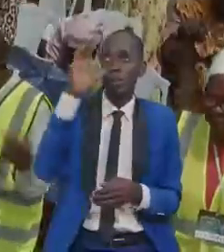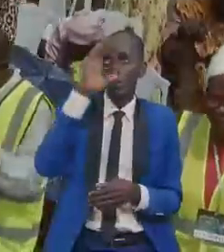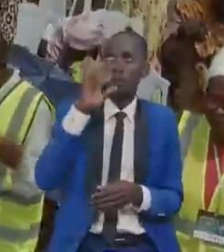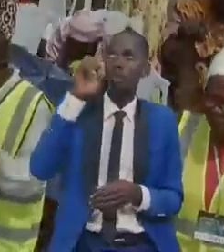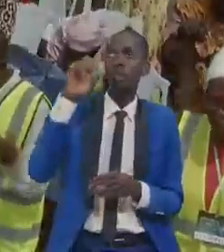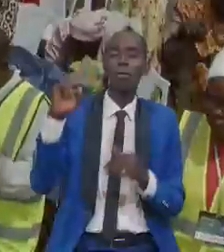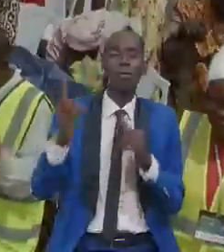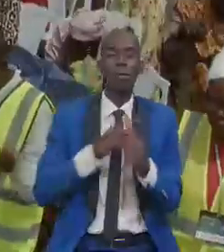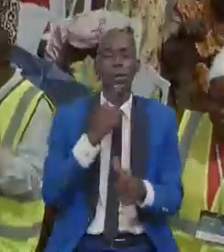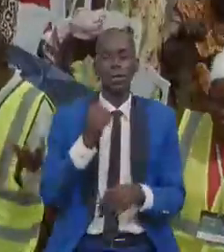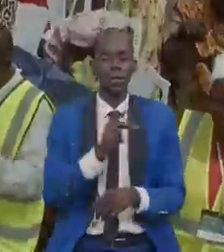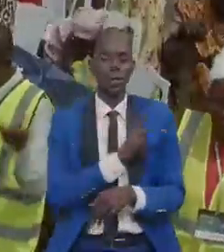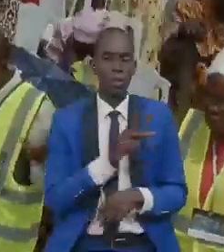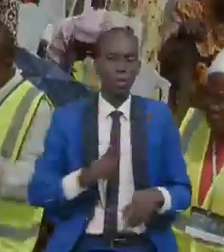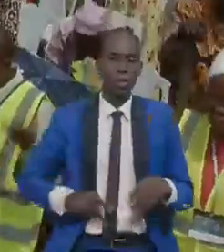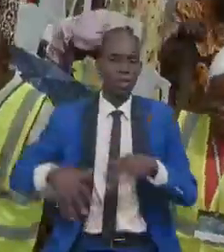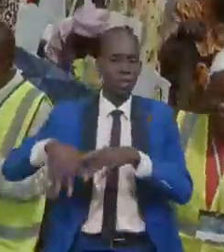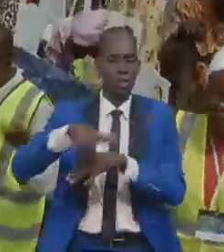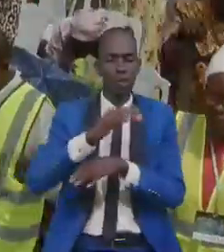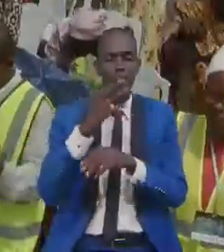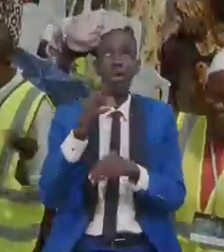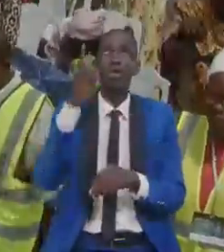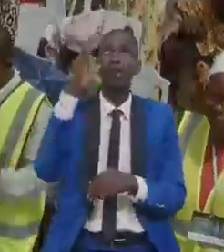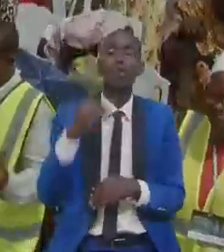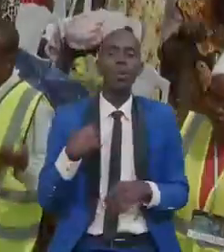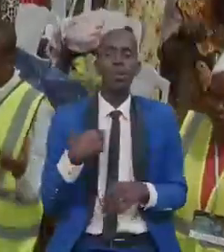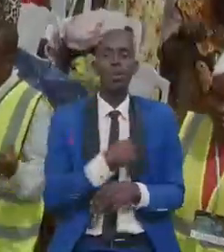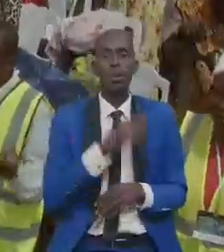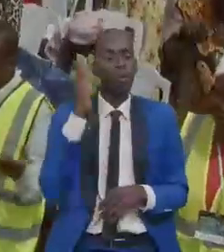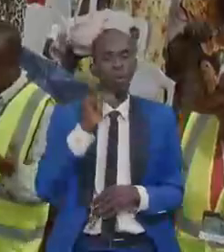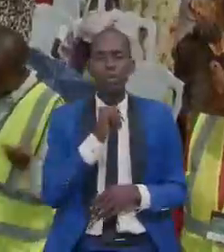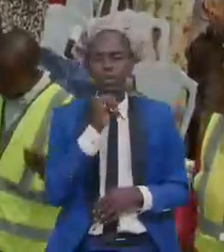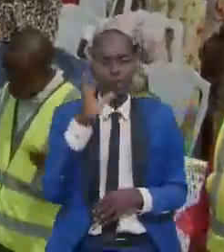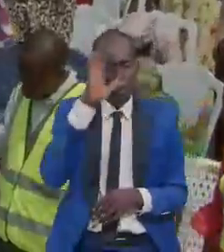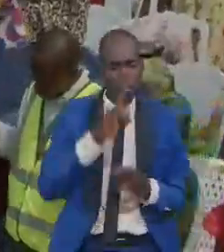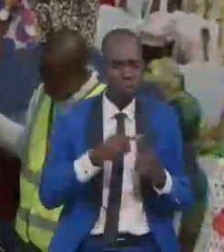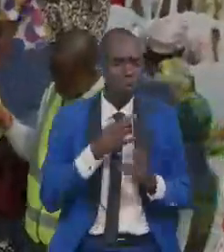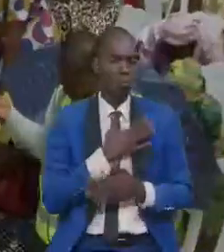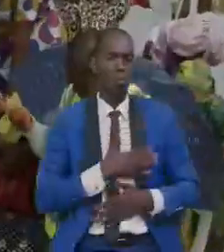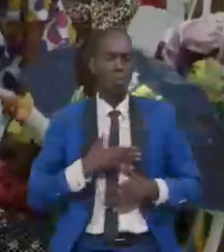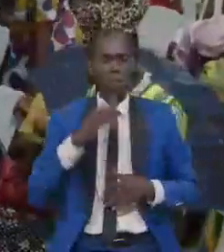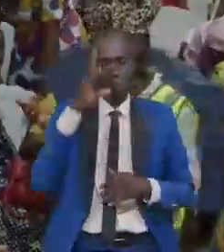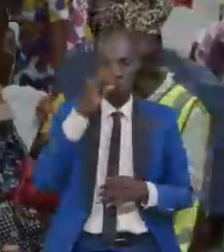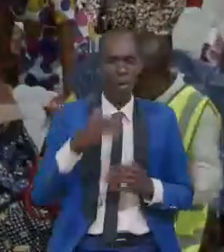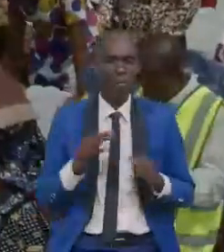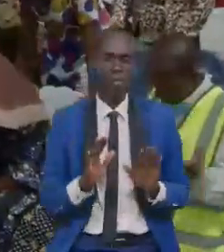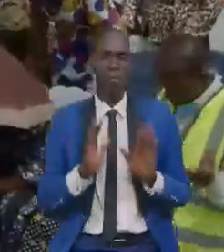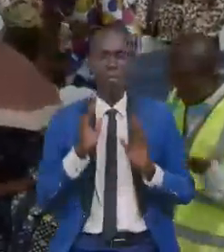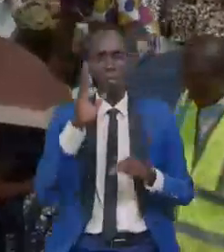the kingdom of God. We will not seek to please man, fear man. They want